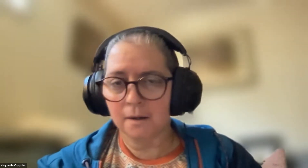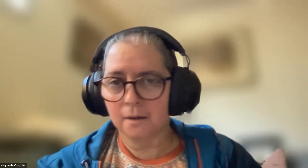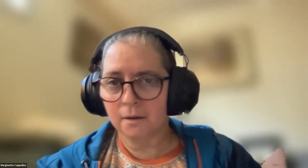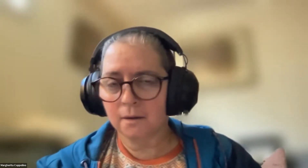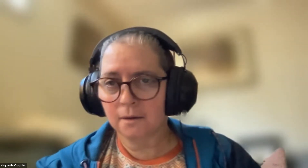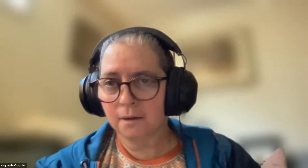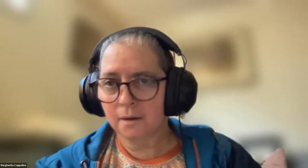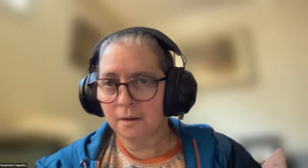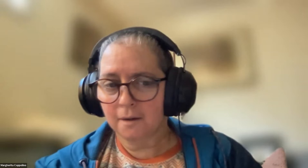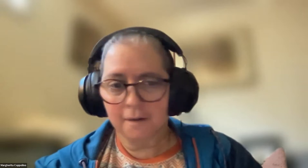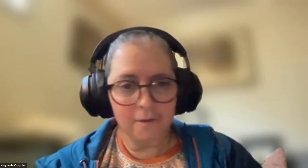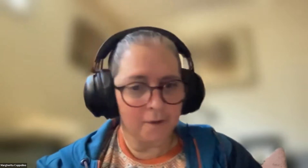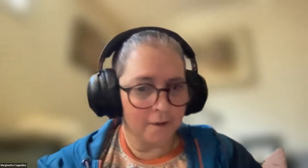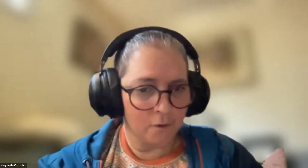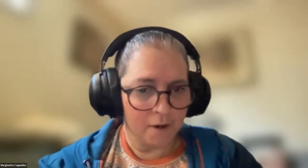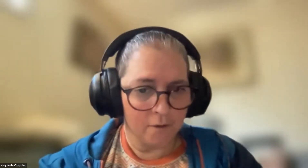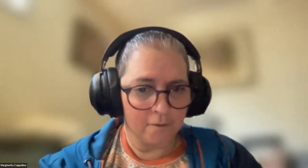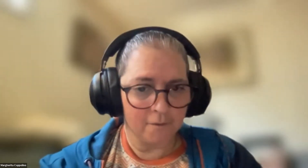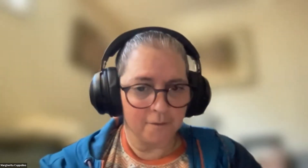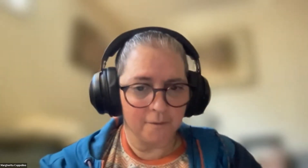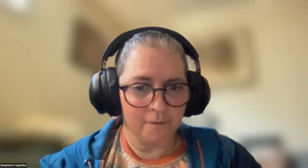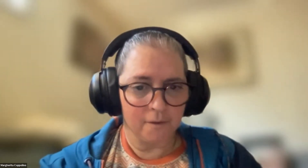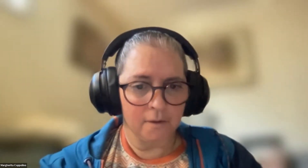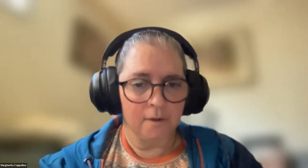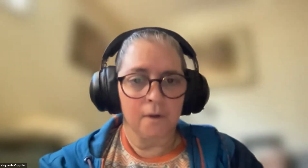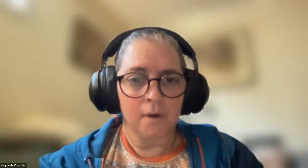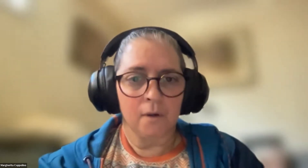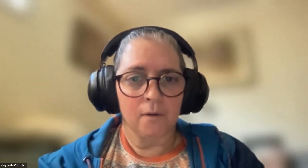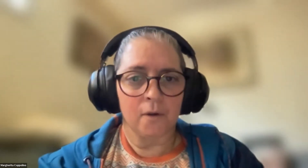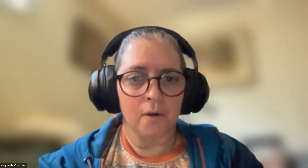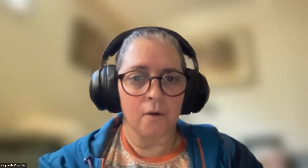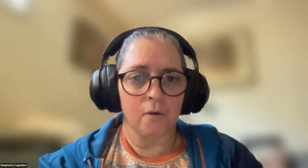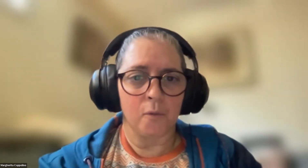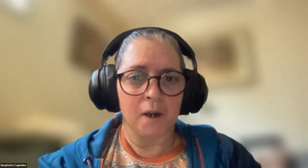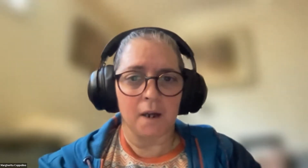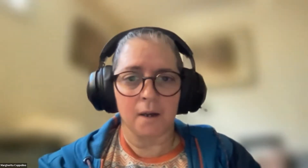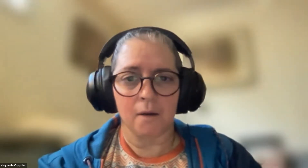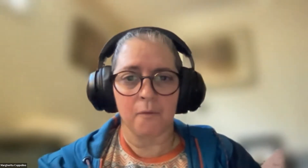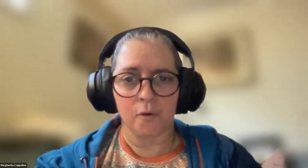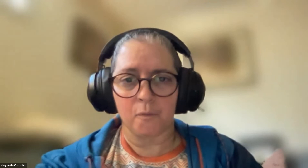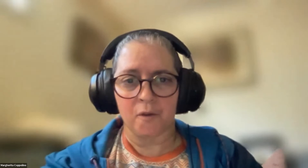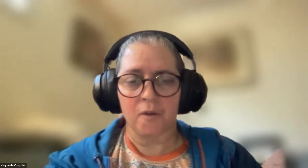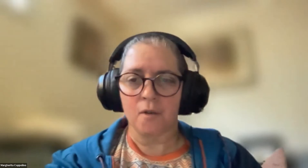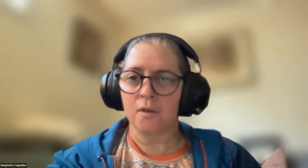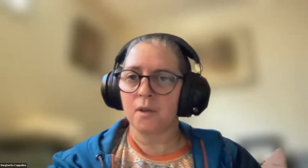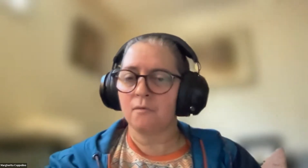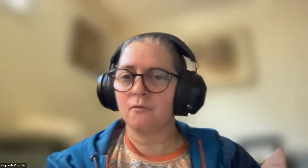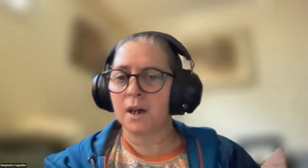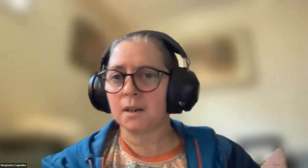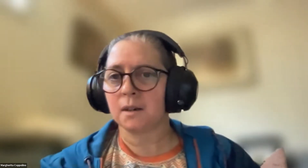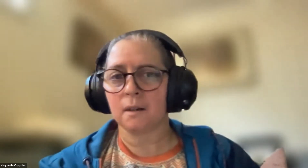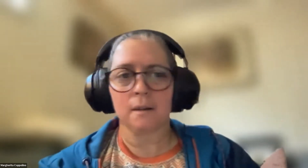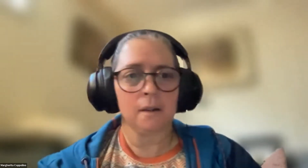Okay. So I'll hang on. So could we have those presentations